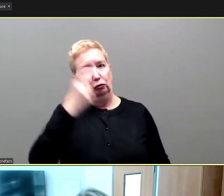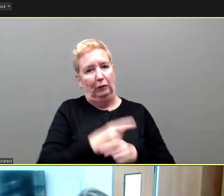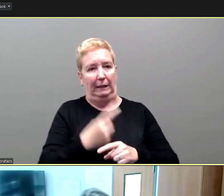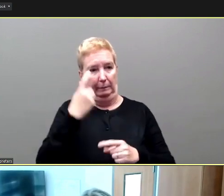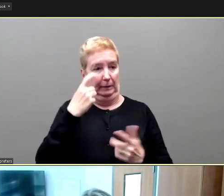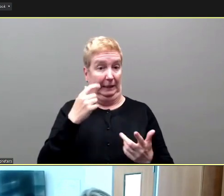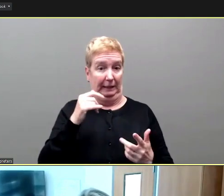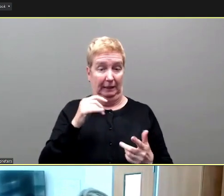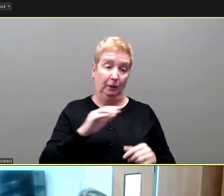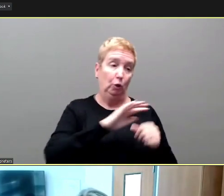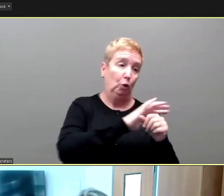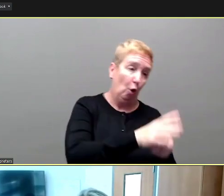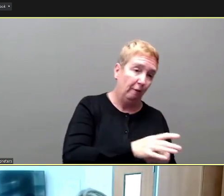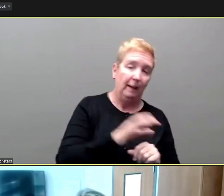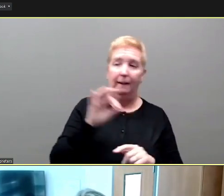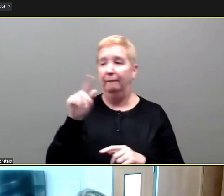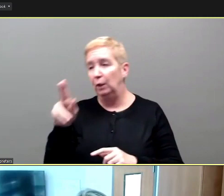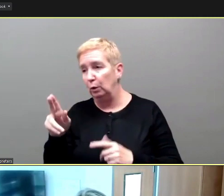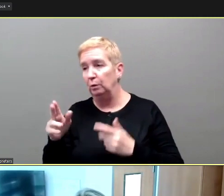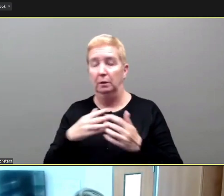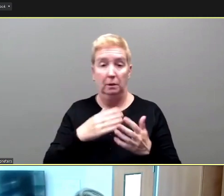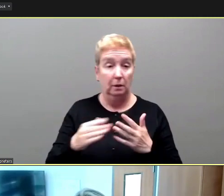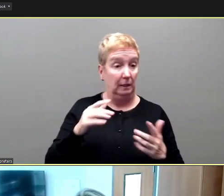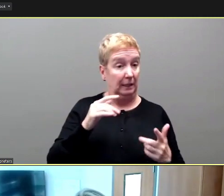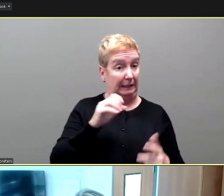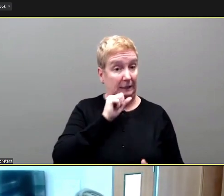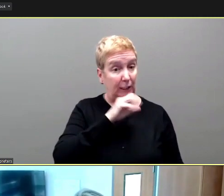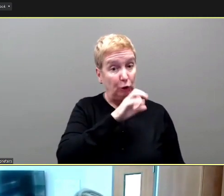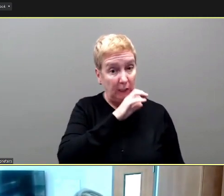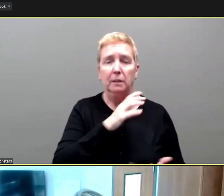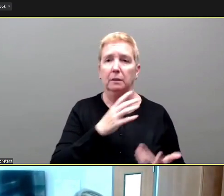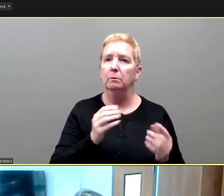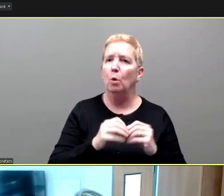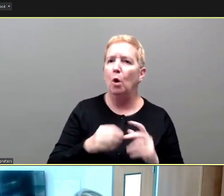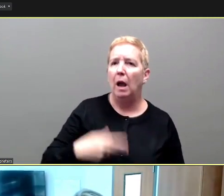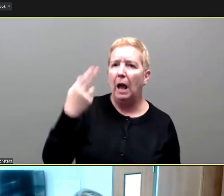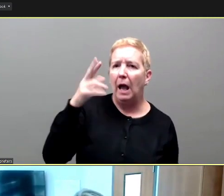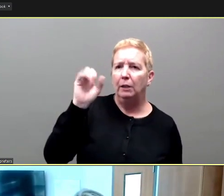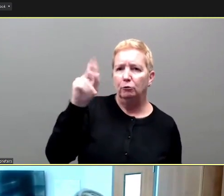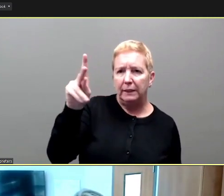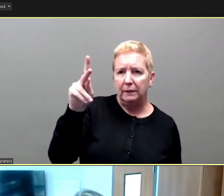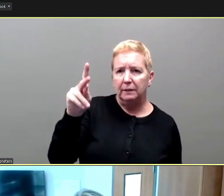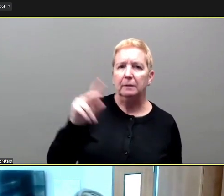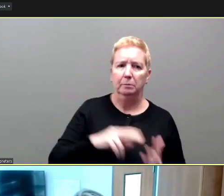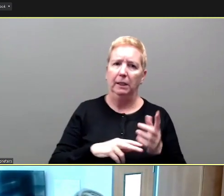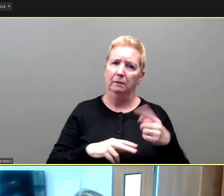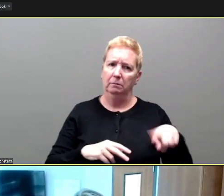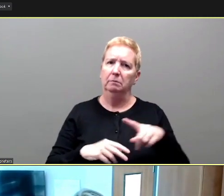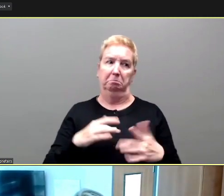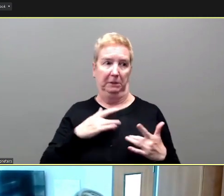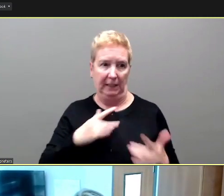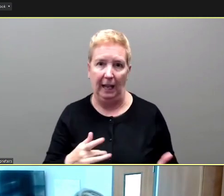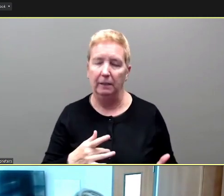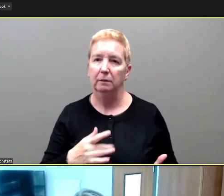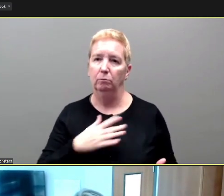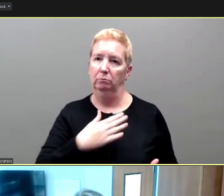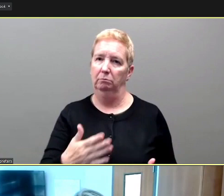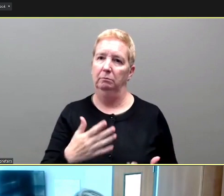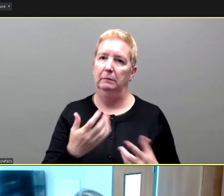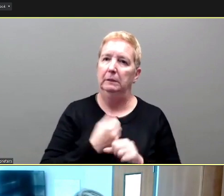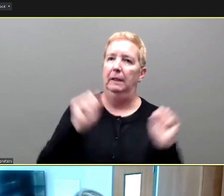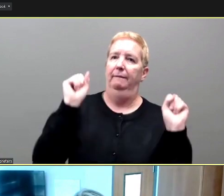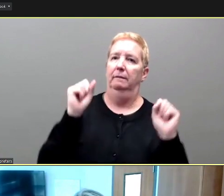for COVID, for flu, is much, much higher in seniors. And so I think we're going to have to play it by ear. We have seen a